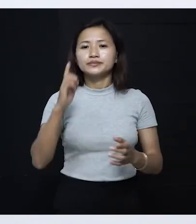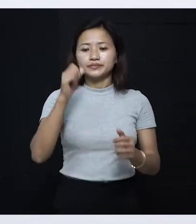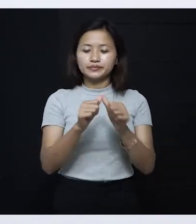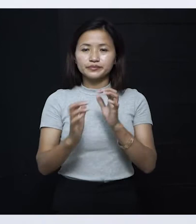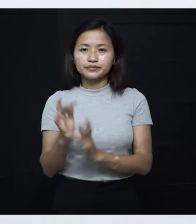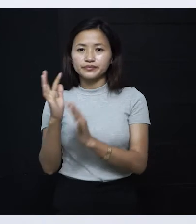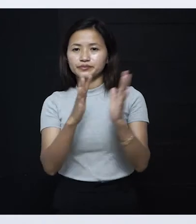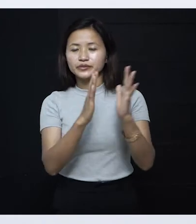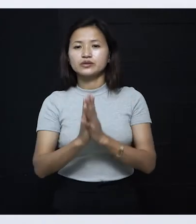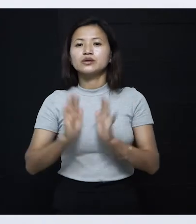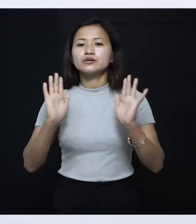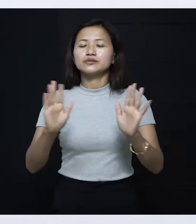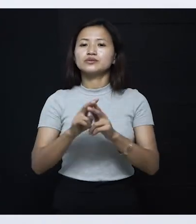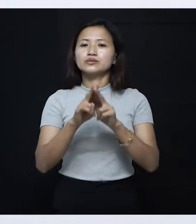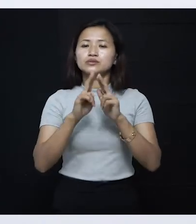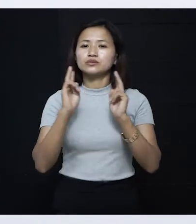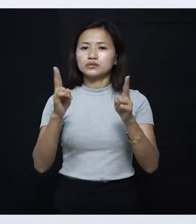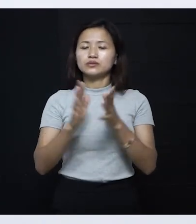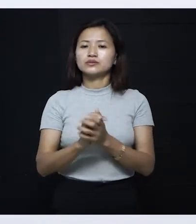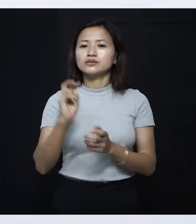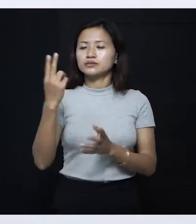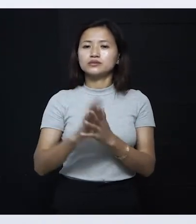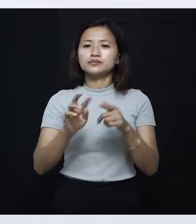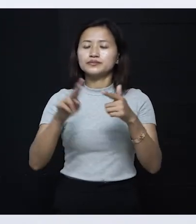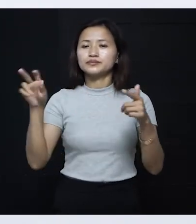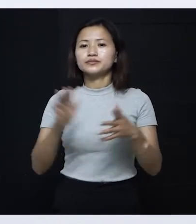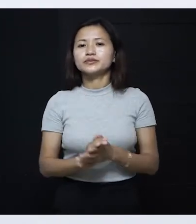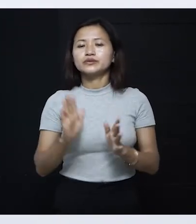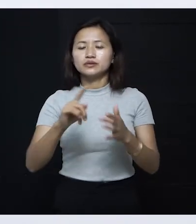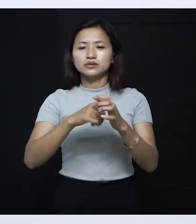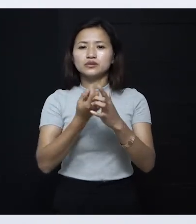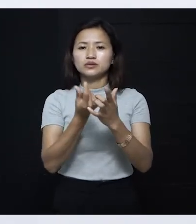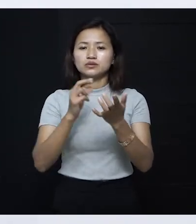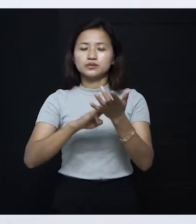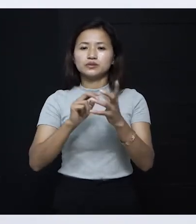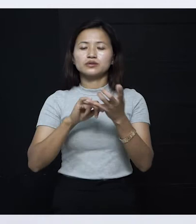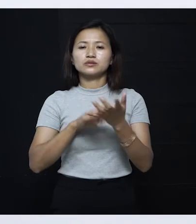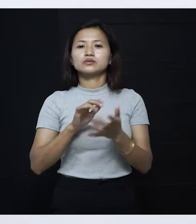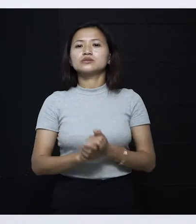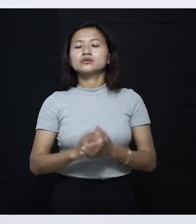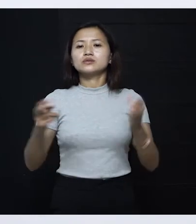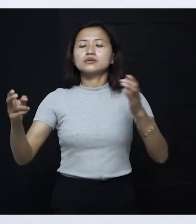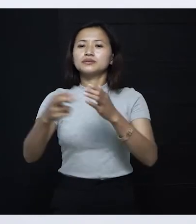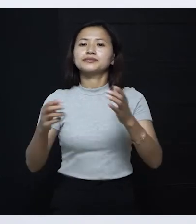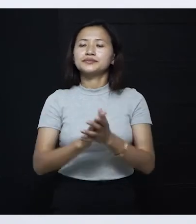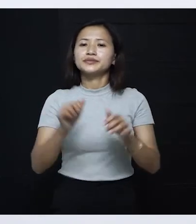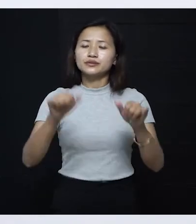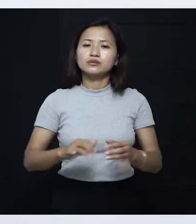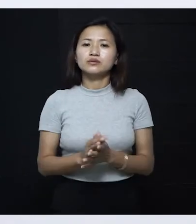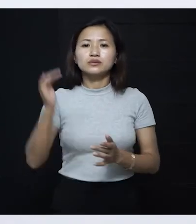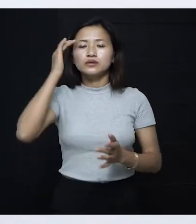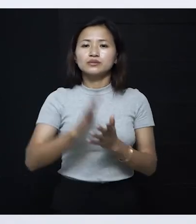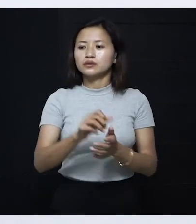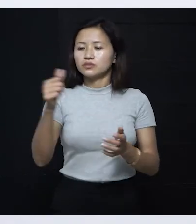agriculture, we have two types, Jum and Terrace. So regarding this Jum cultivation, it is, or it can also be known